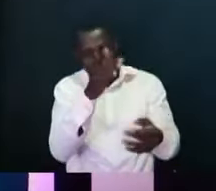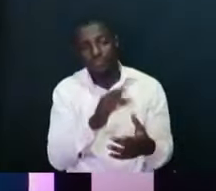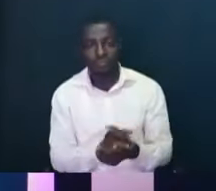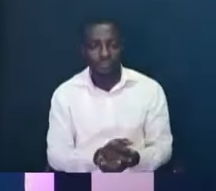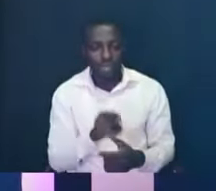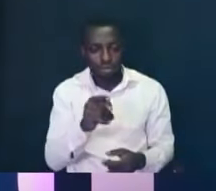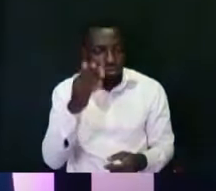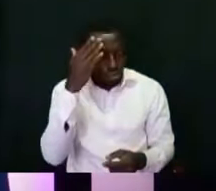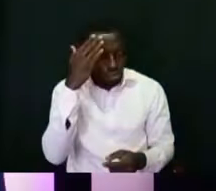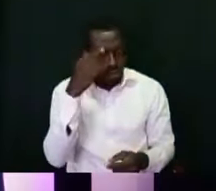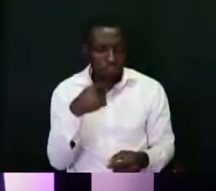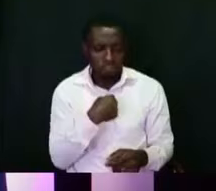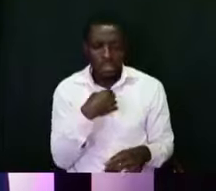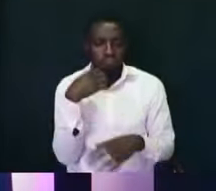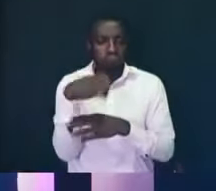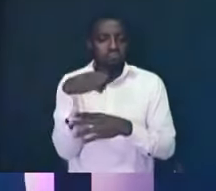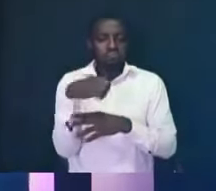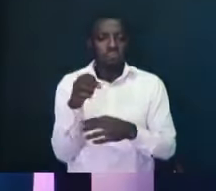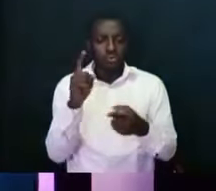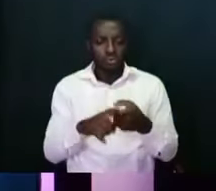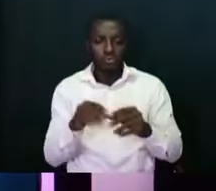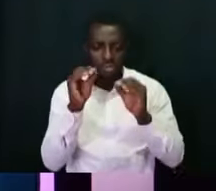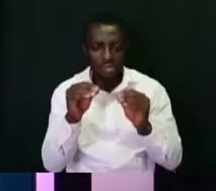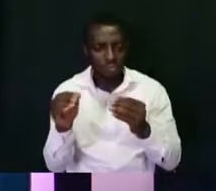hesitated to preach anything that will be helpful to